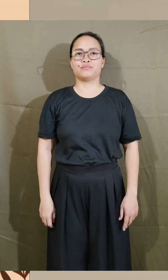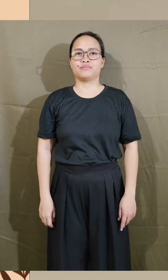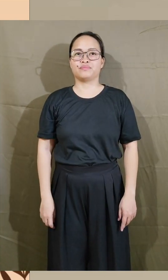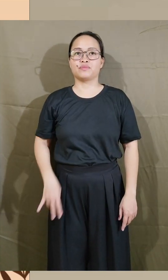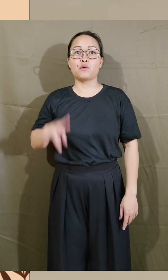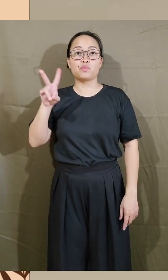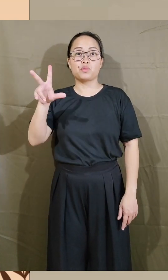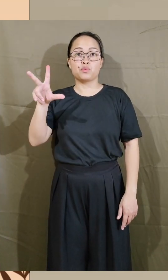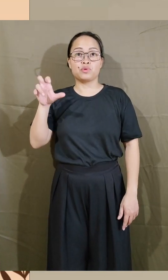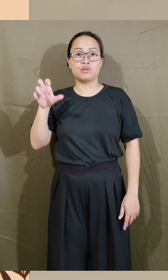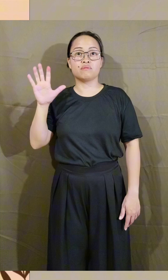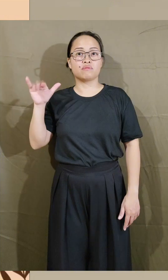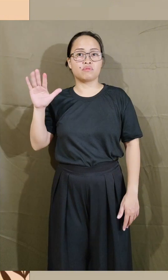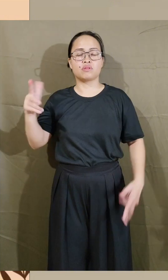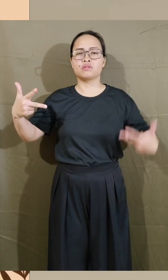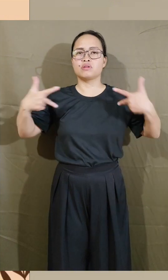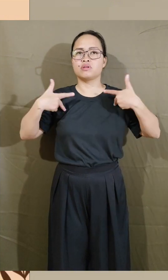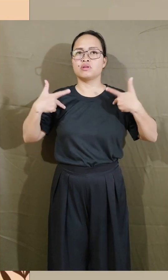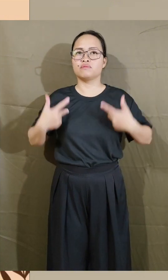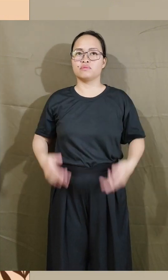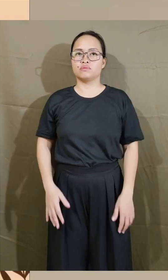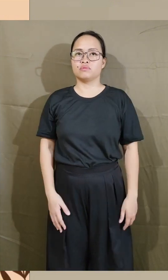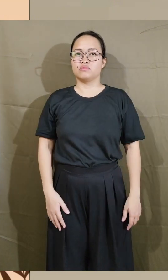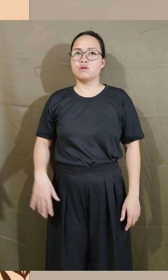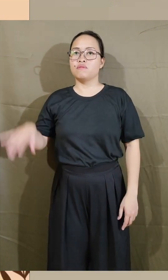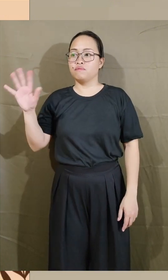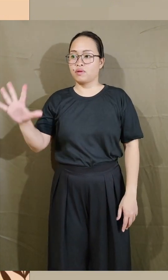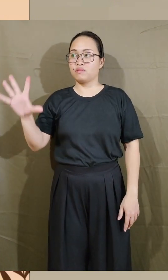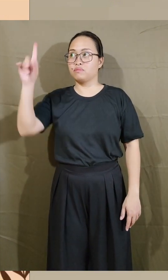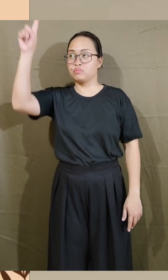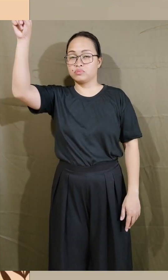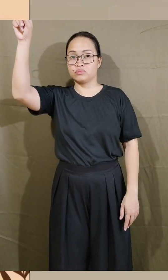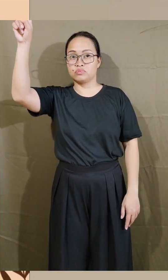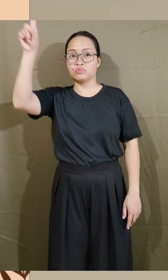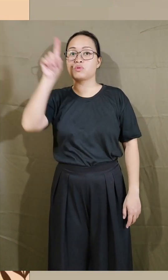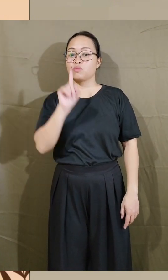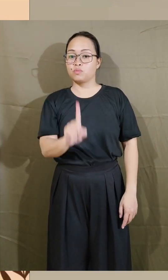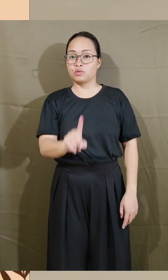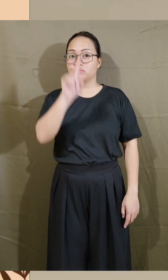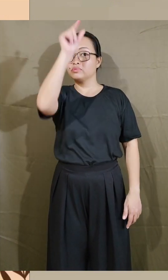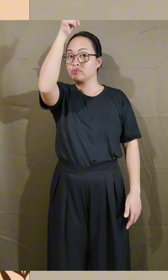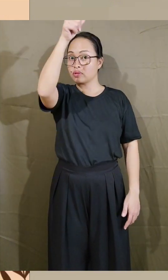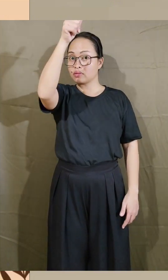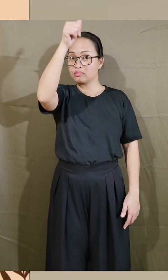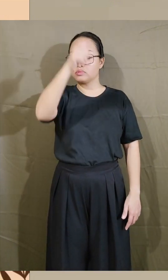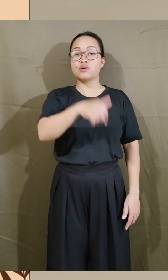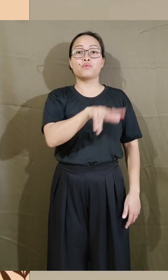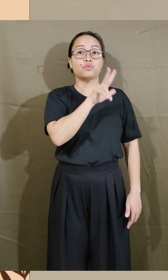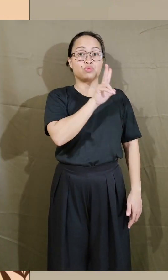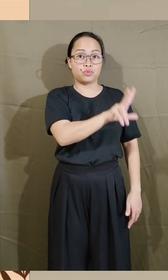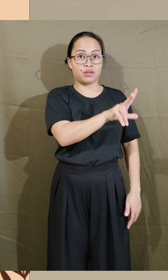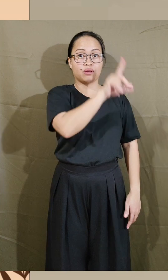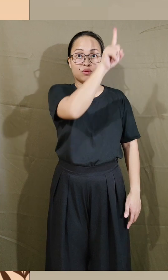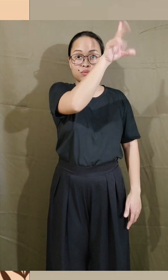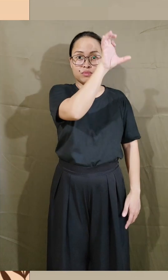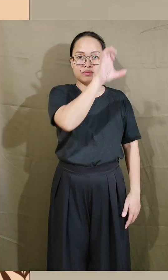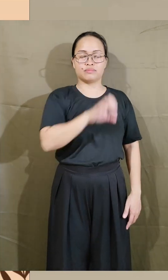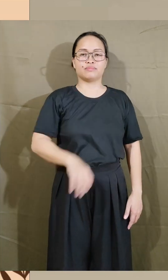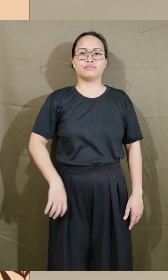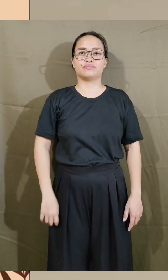while 315 has 5 ones, 1 10, and 3 hundreds.